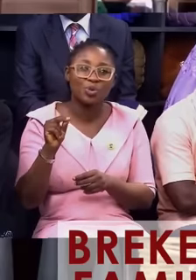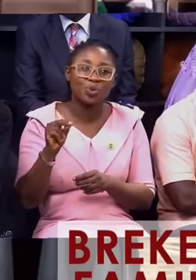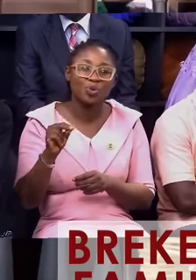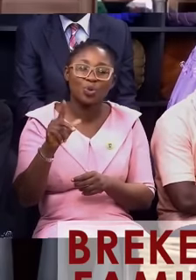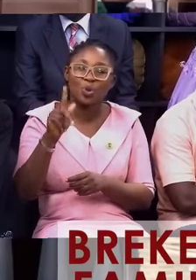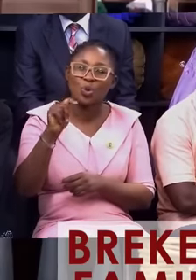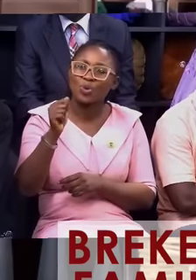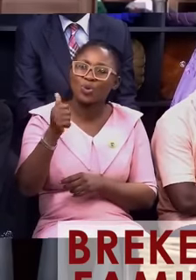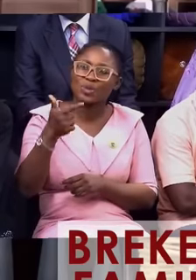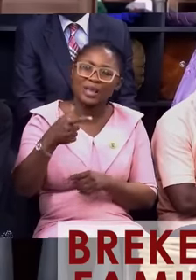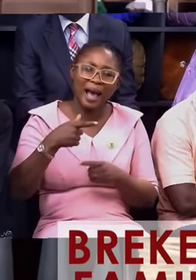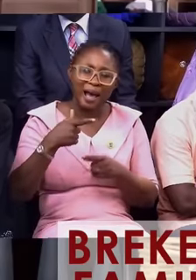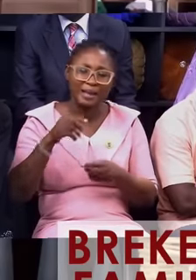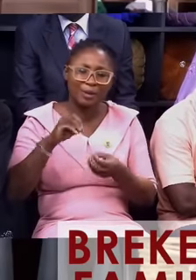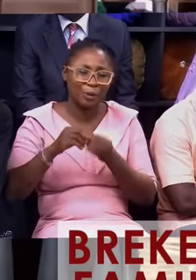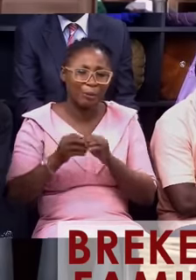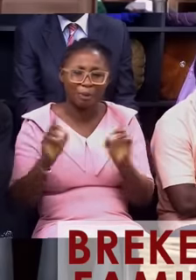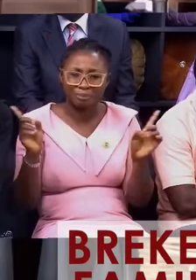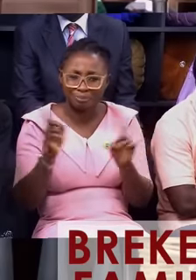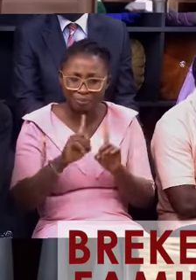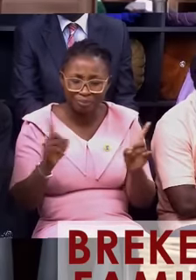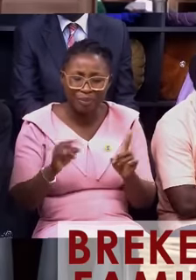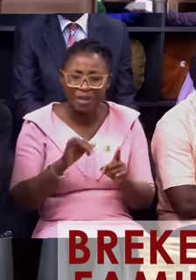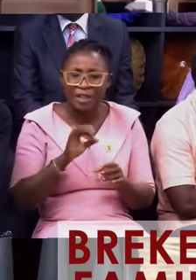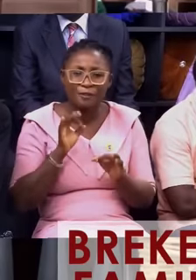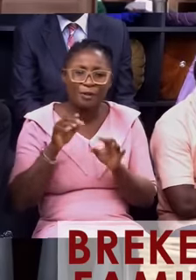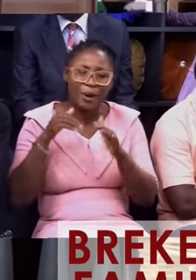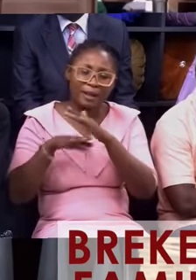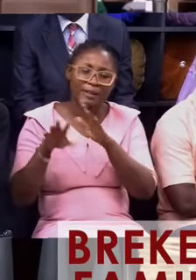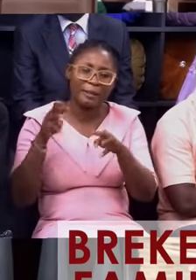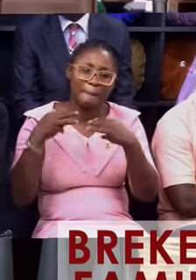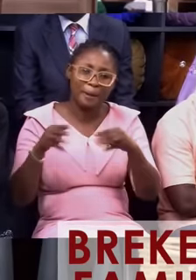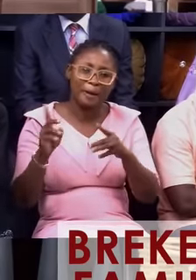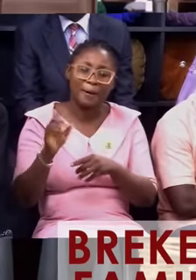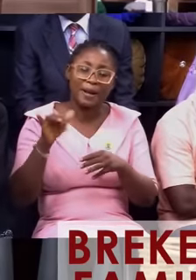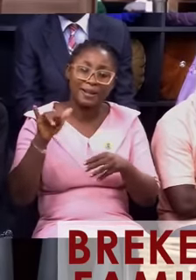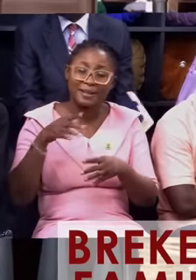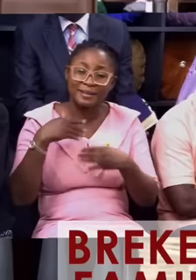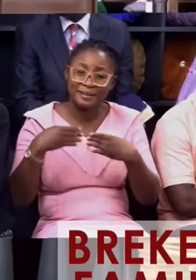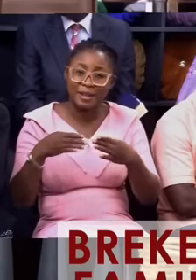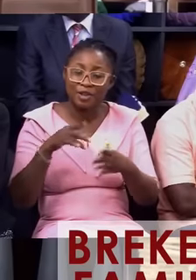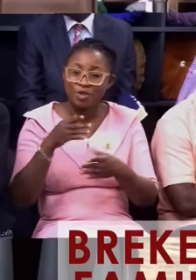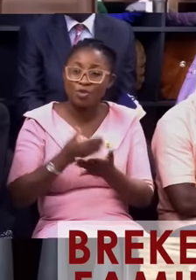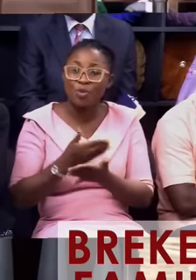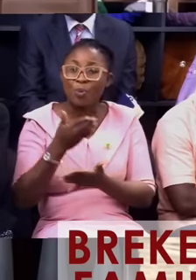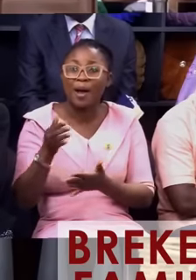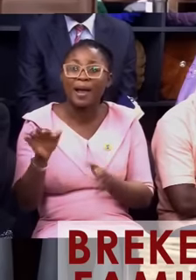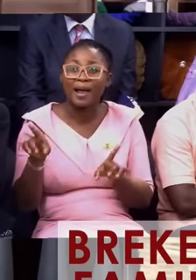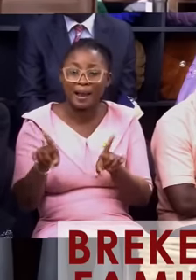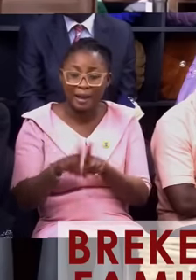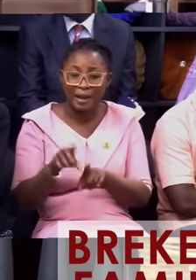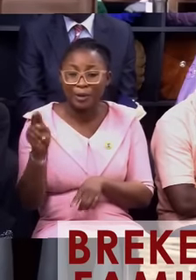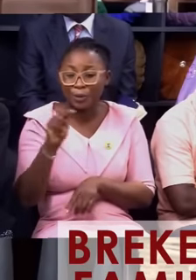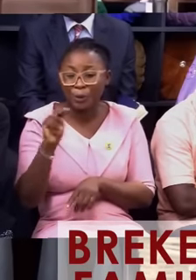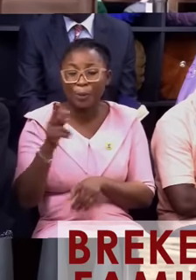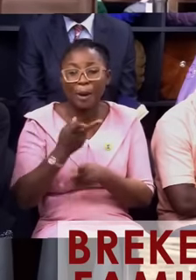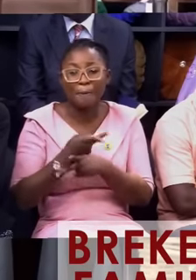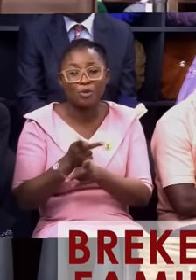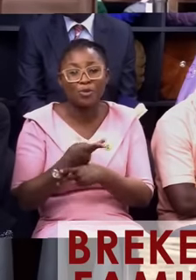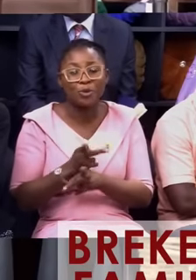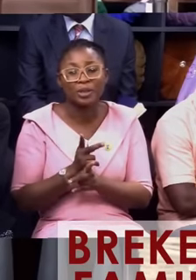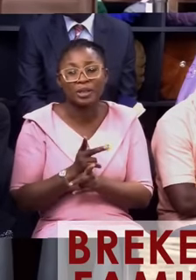number No Tag whatsoever so as you enter the market wherever they are selling it you buy it like normal